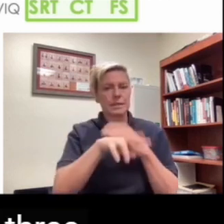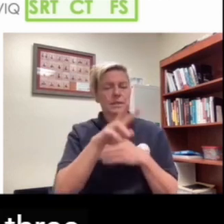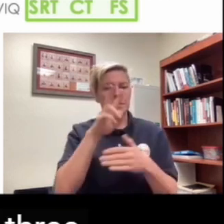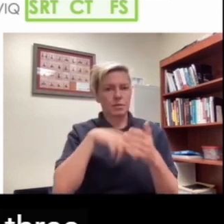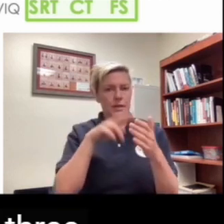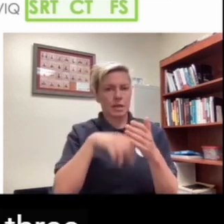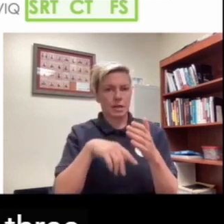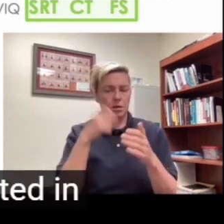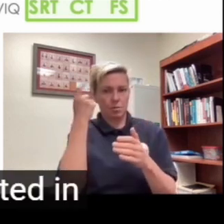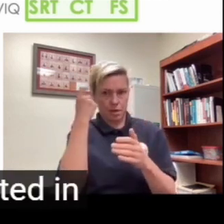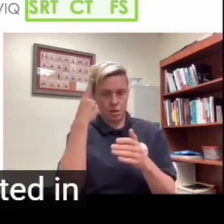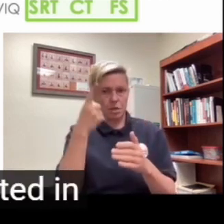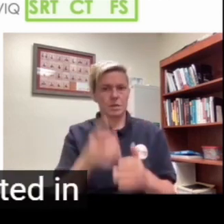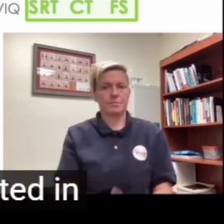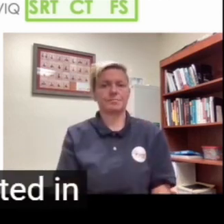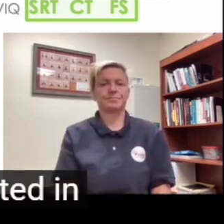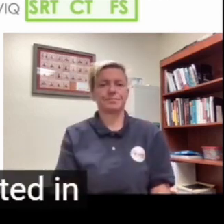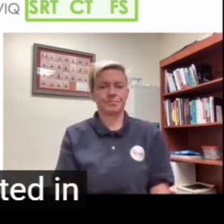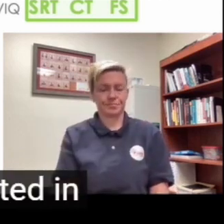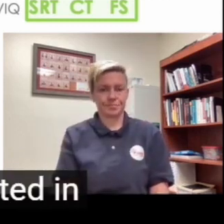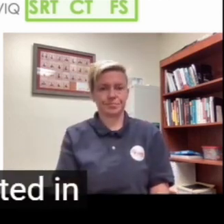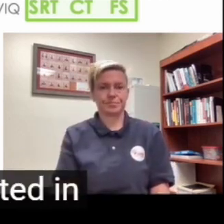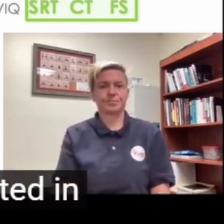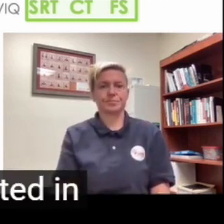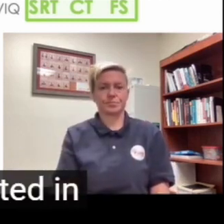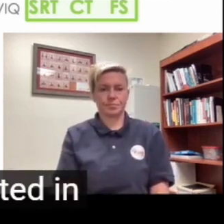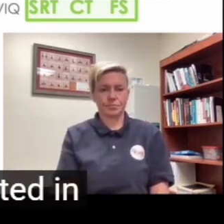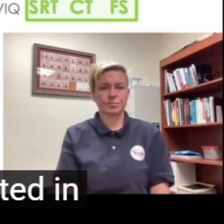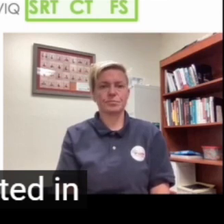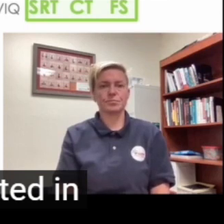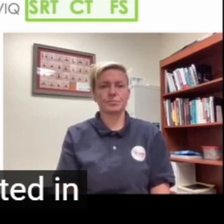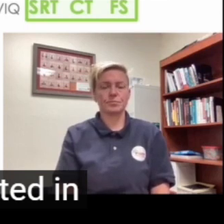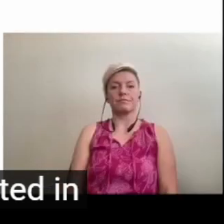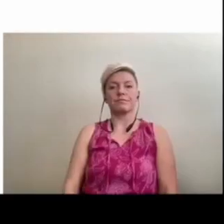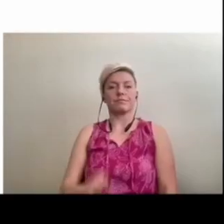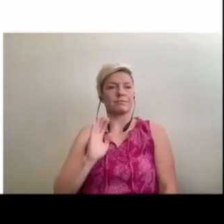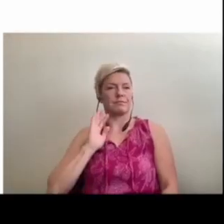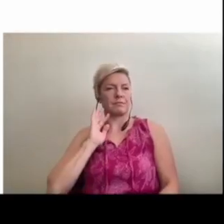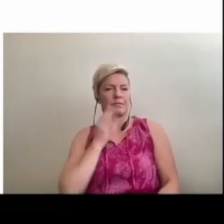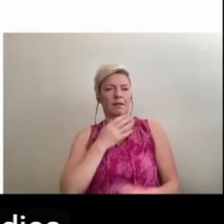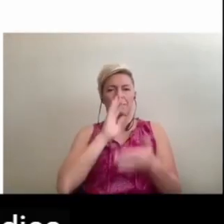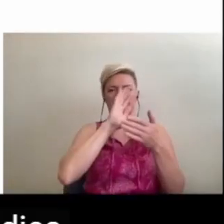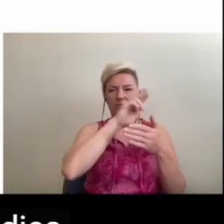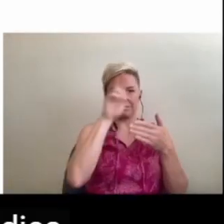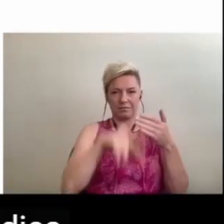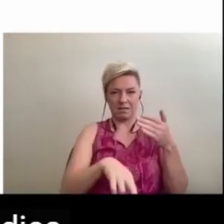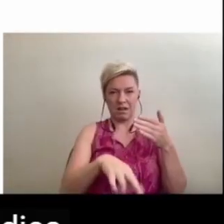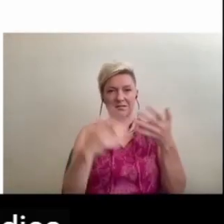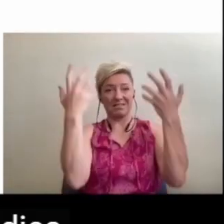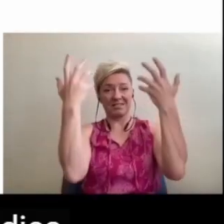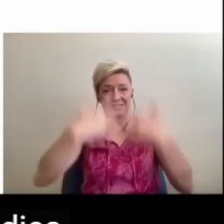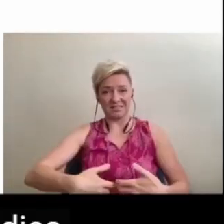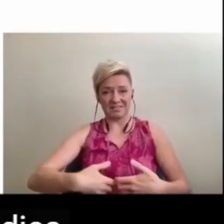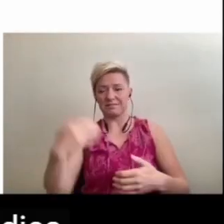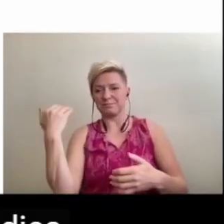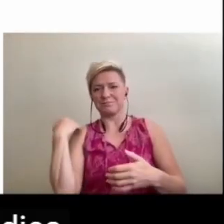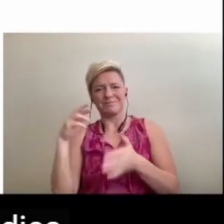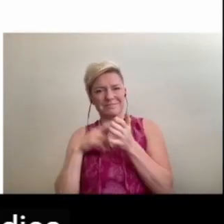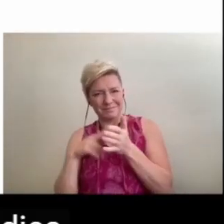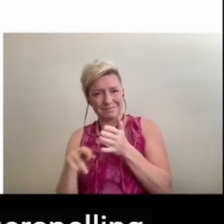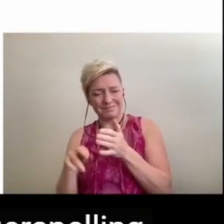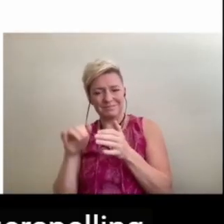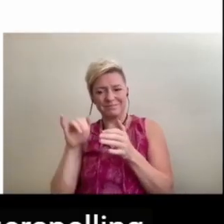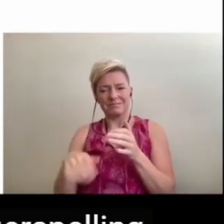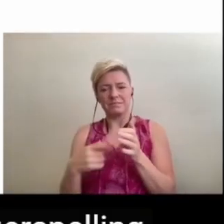contribution of the 3 ASL variables in the model highlighted in green. Our results align with previous